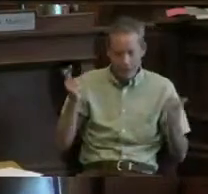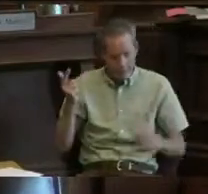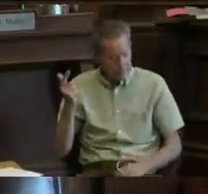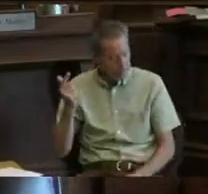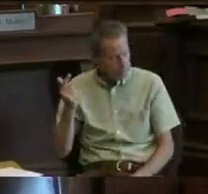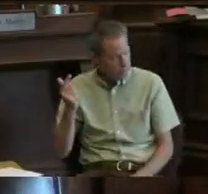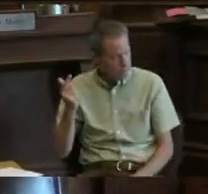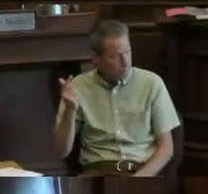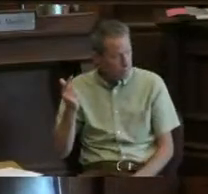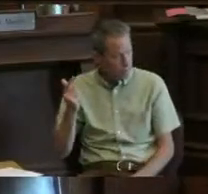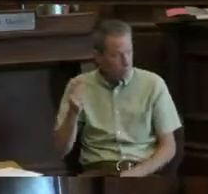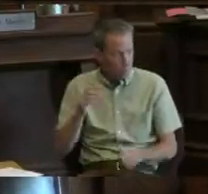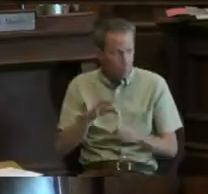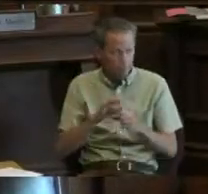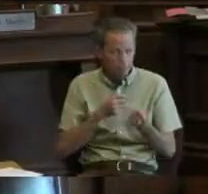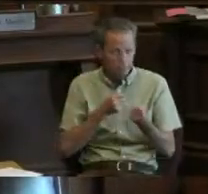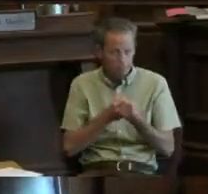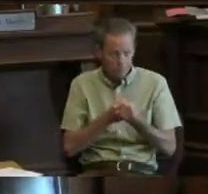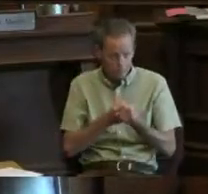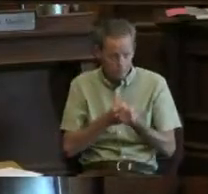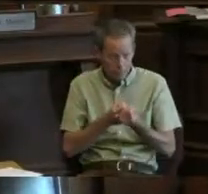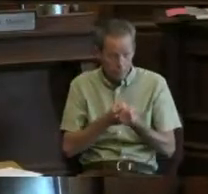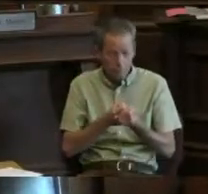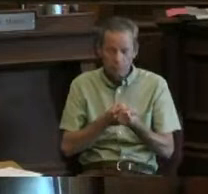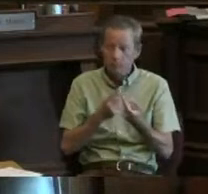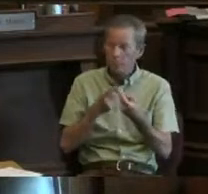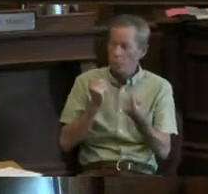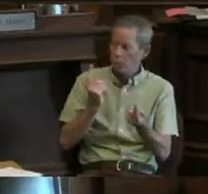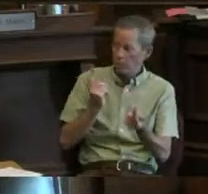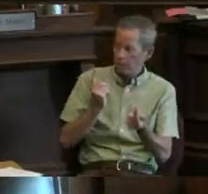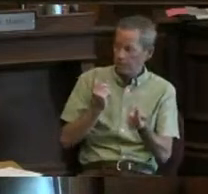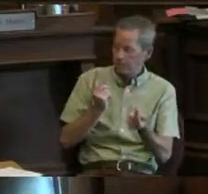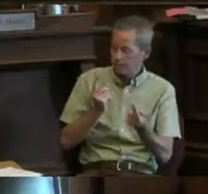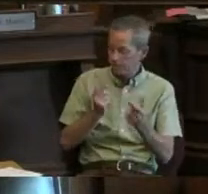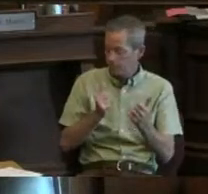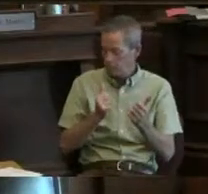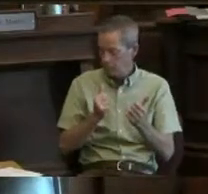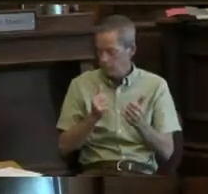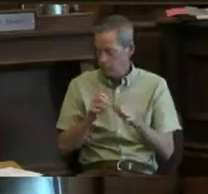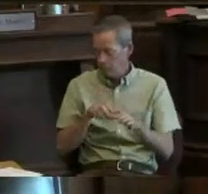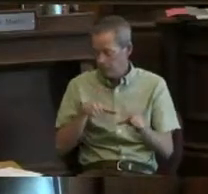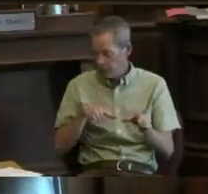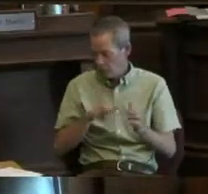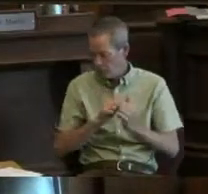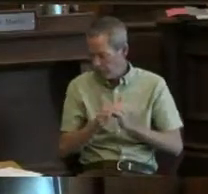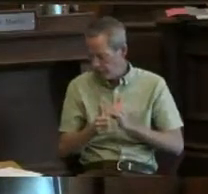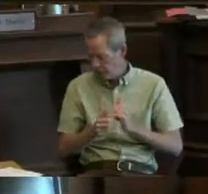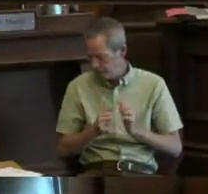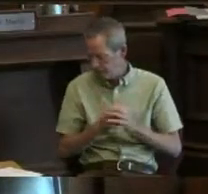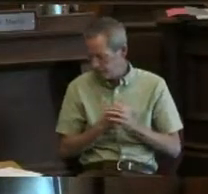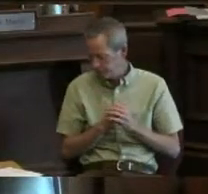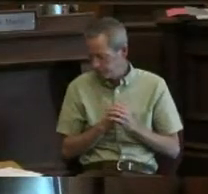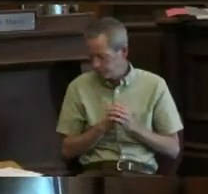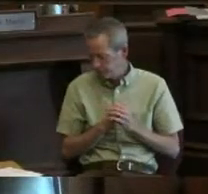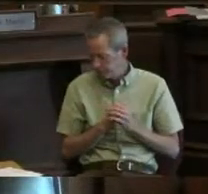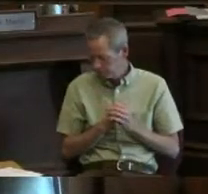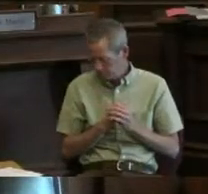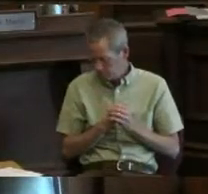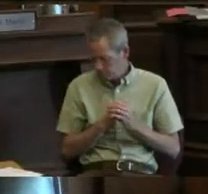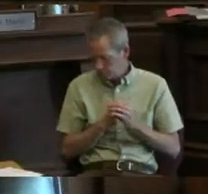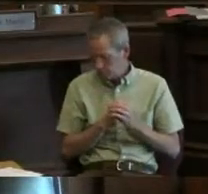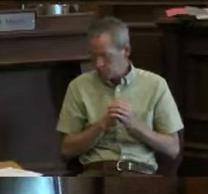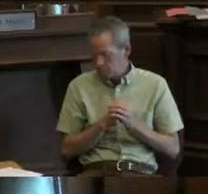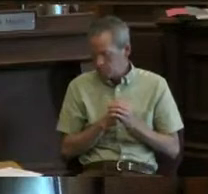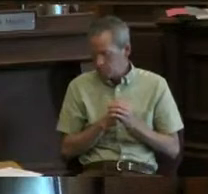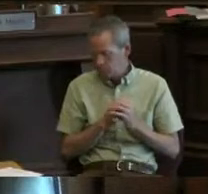And second. All in favor, say aye. Aye. Aye. Any opposed? Any abstentions? Introductory passes.